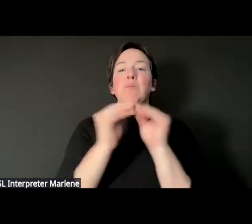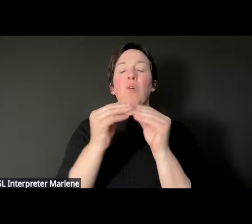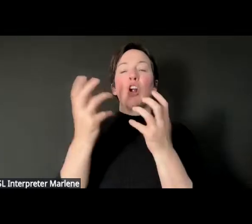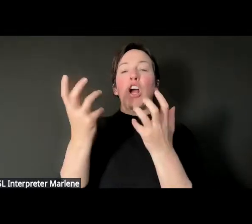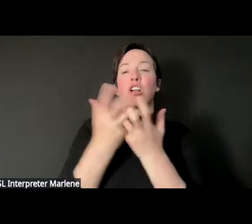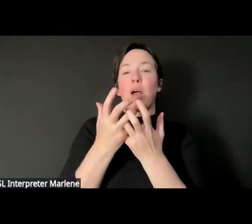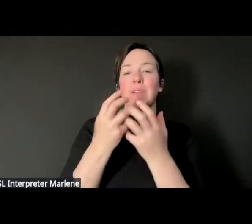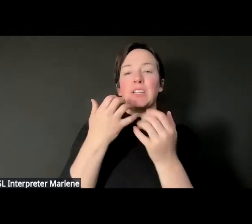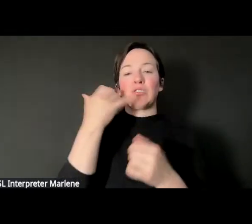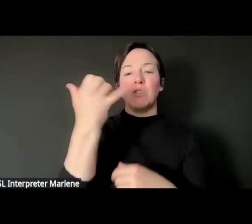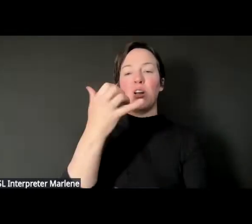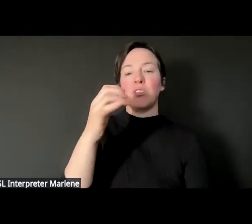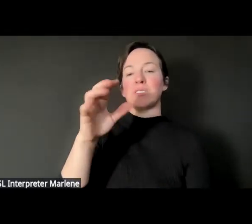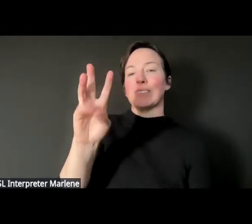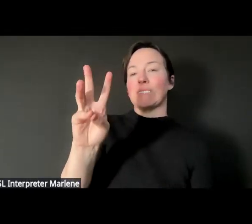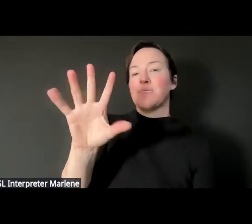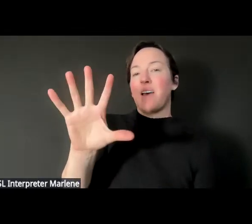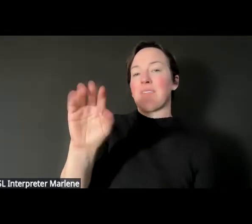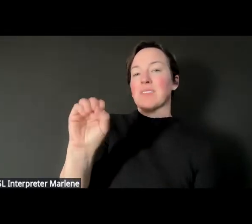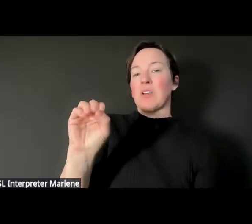calling